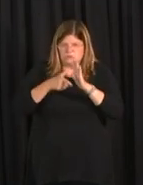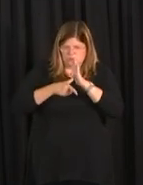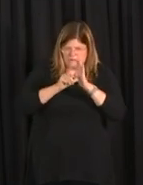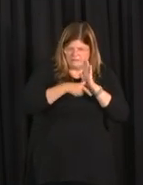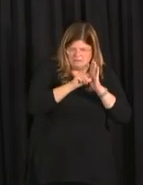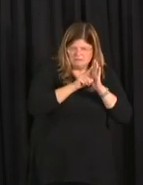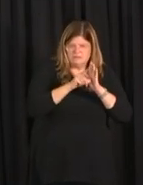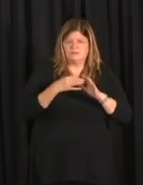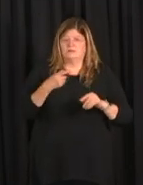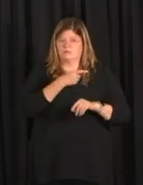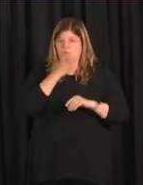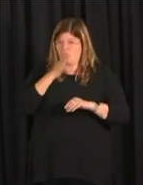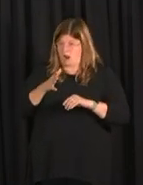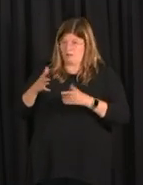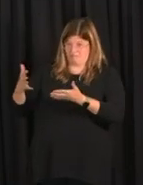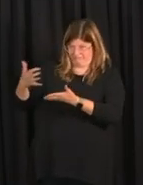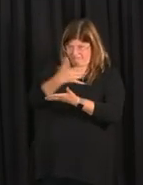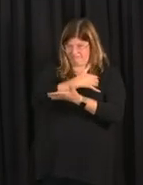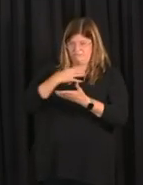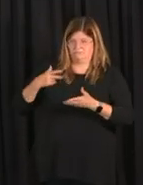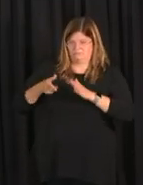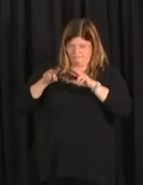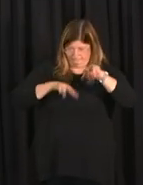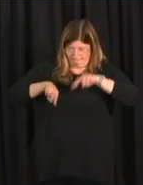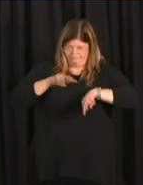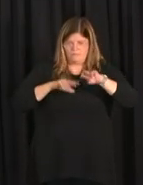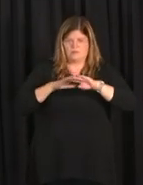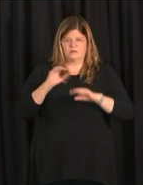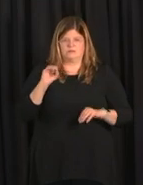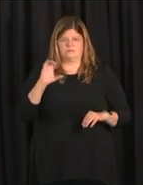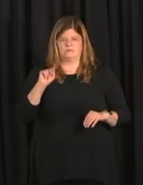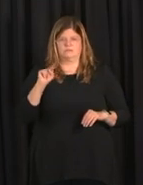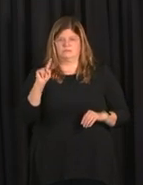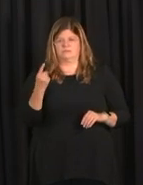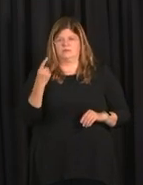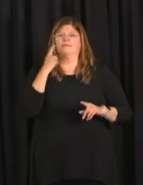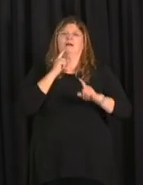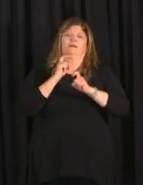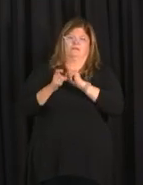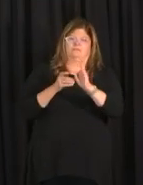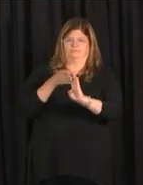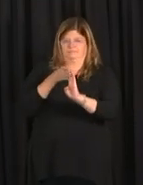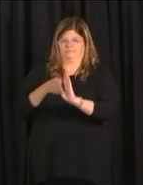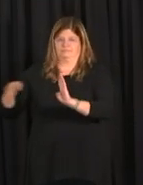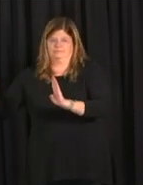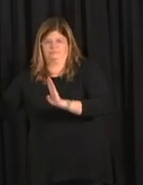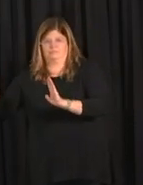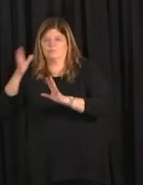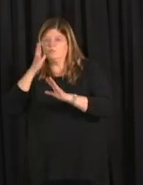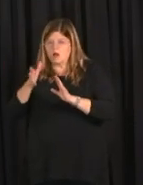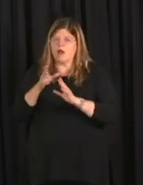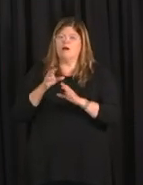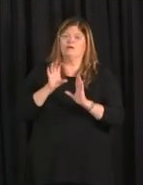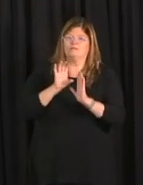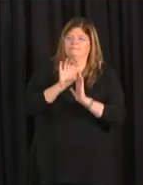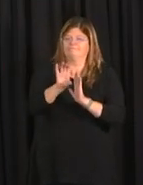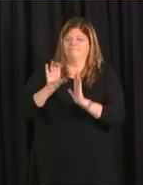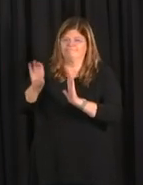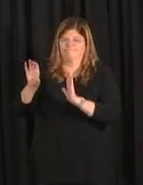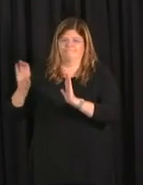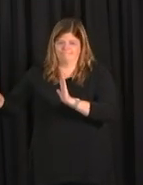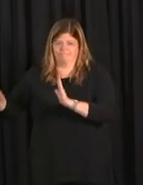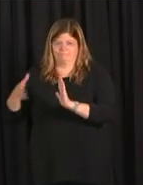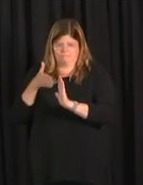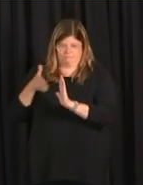applications on October 1st and start making grant awards thereafter. And all grant awards will be for the